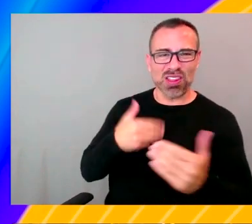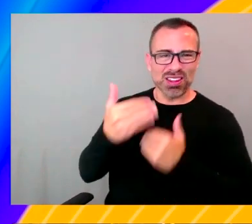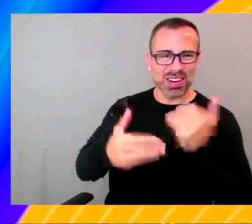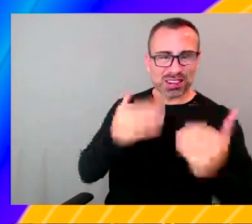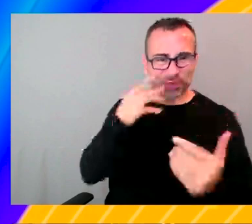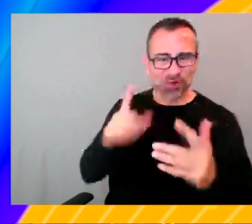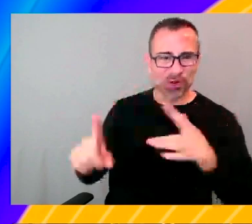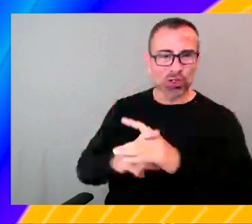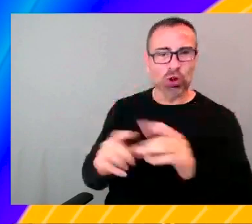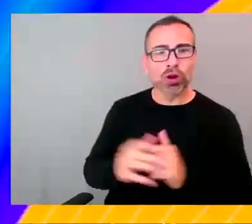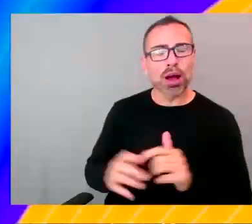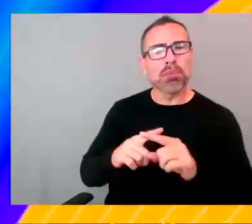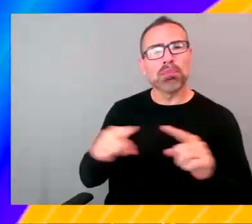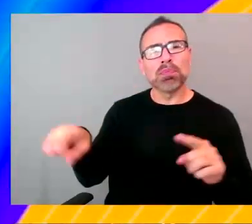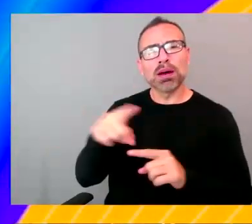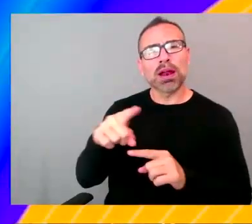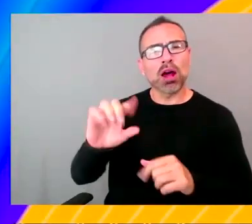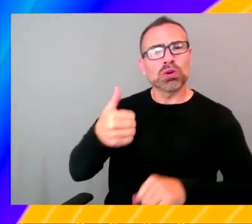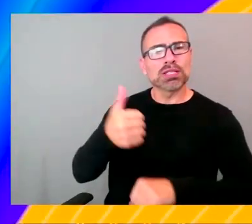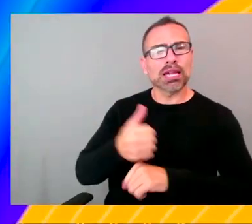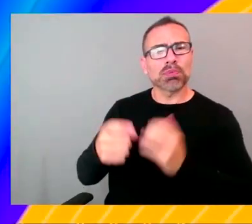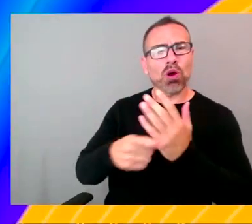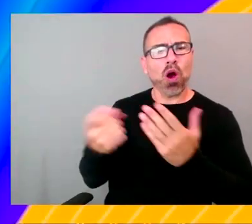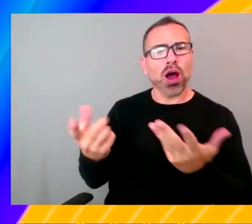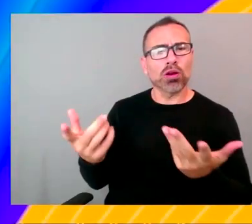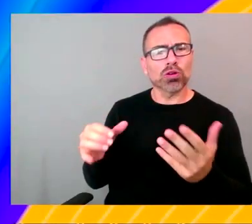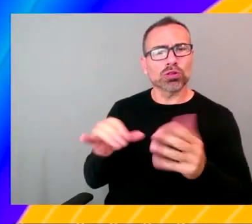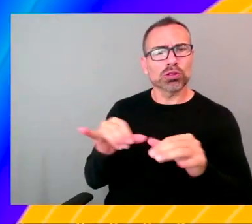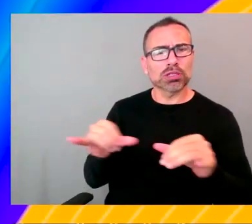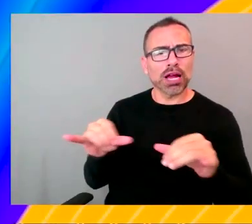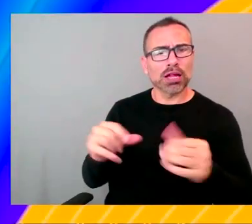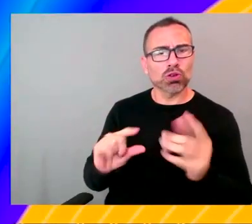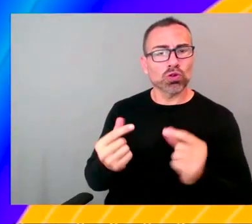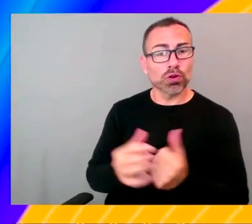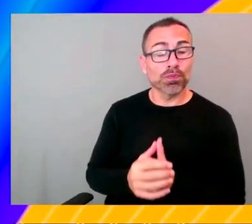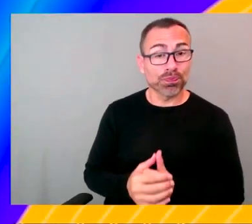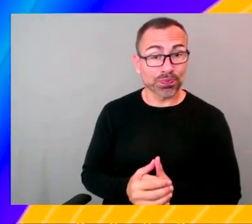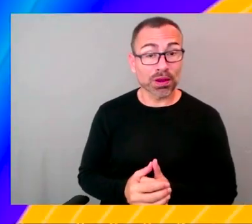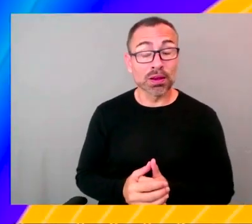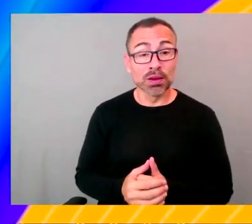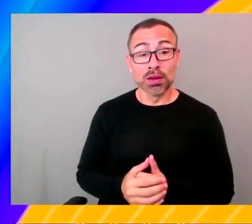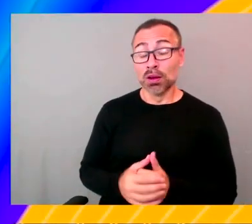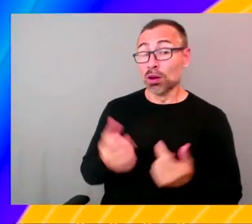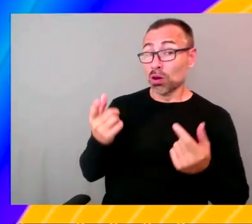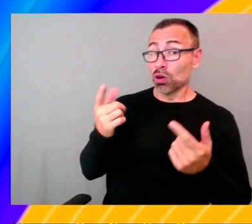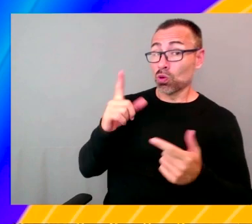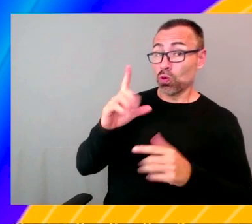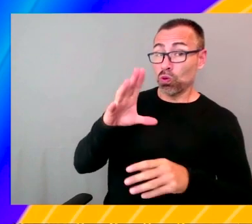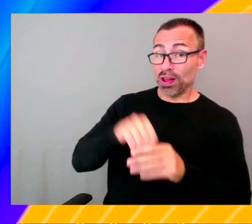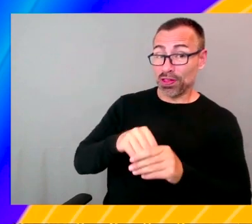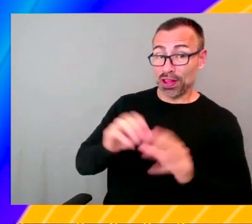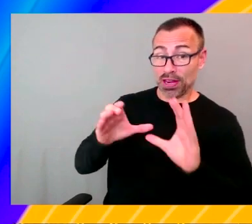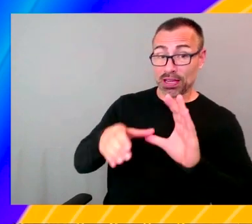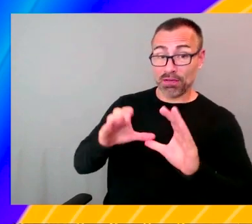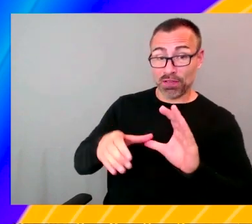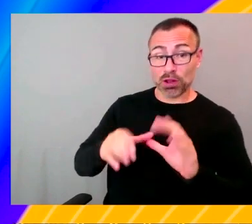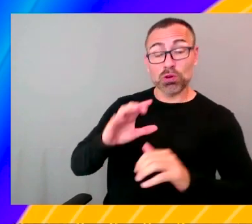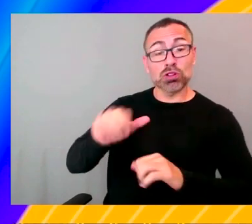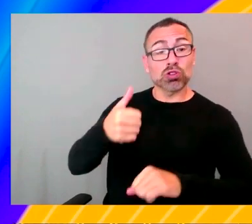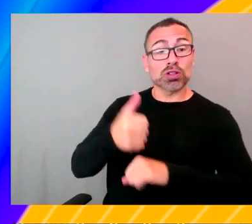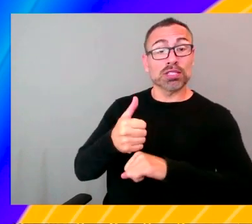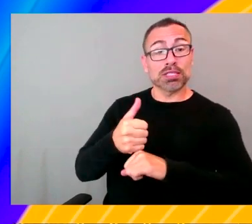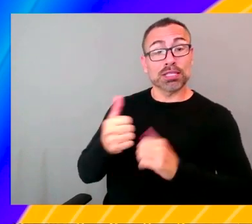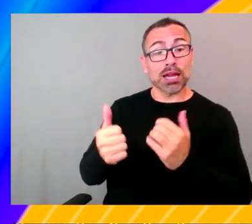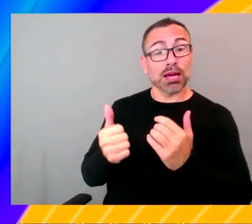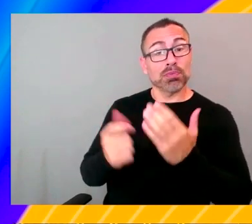Forrest is typing, you essentially, with your auto-scaling group configuration, you can set the auto-scaling group or attach it to the load